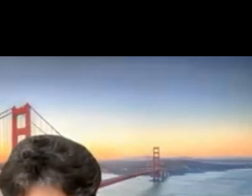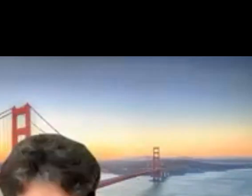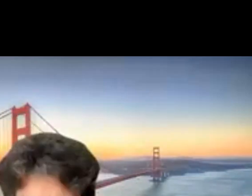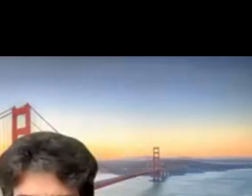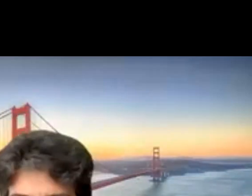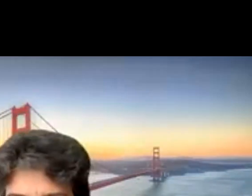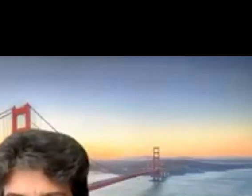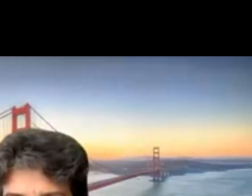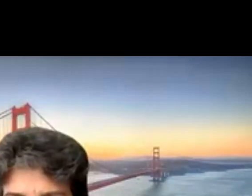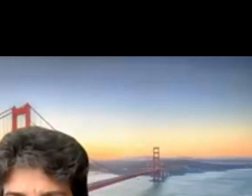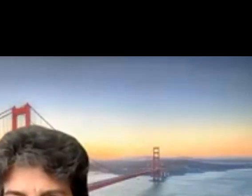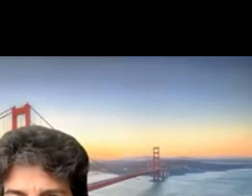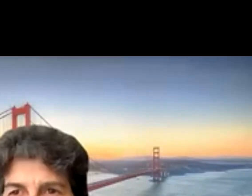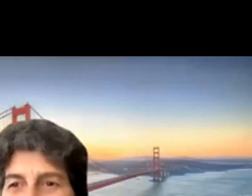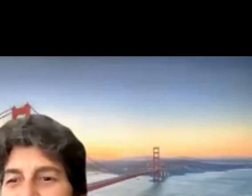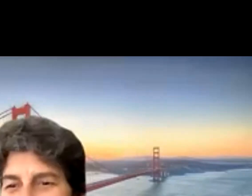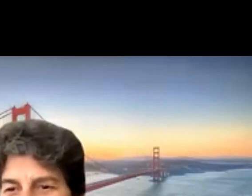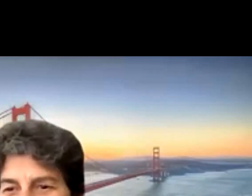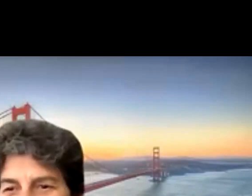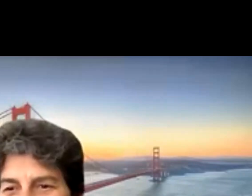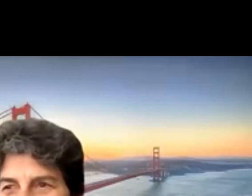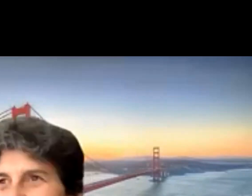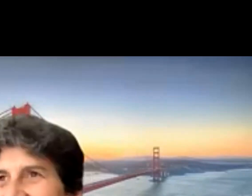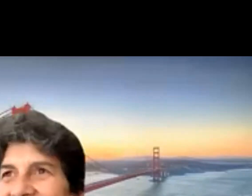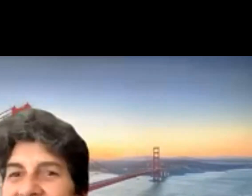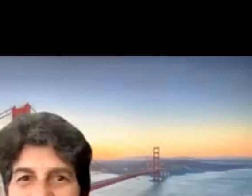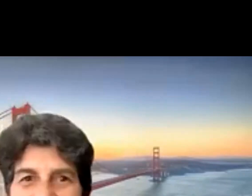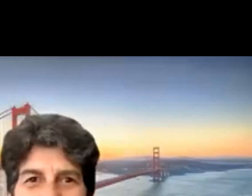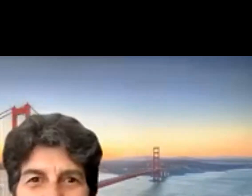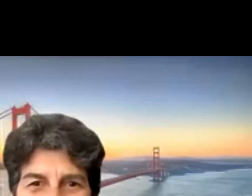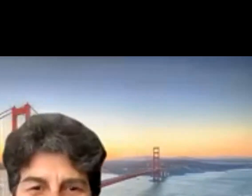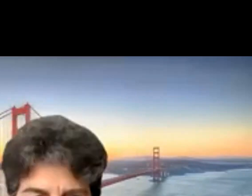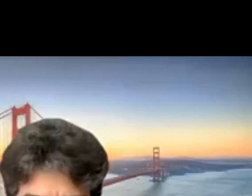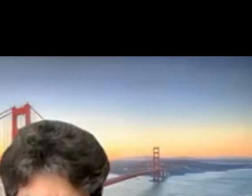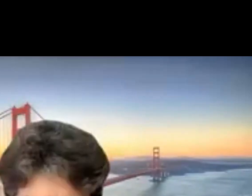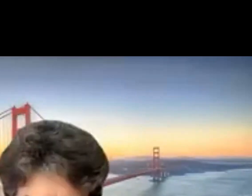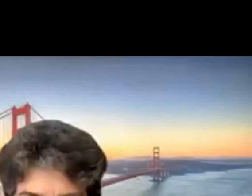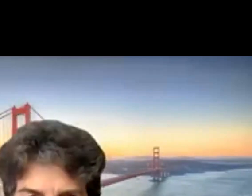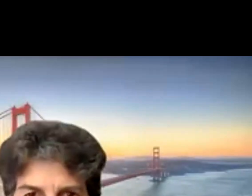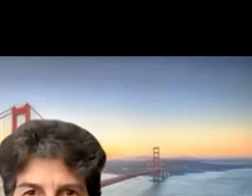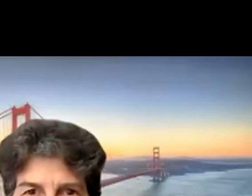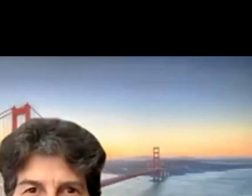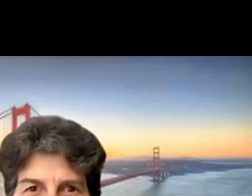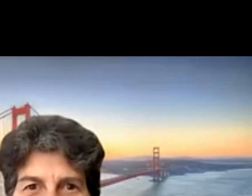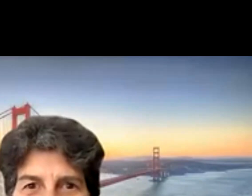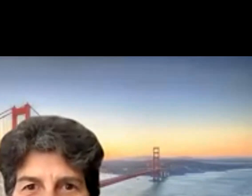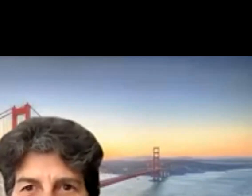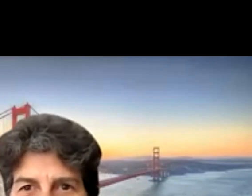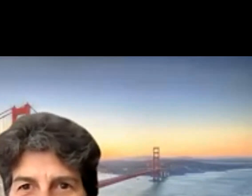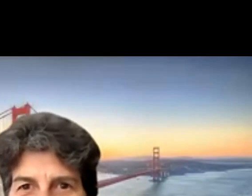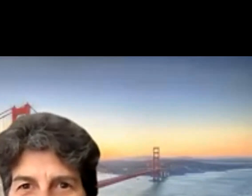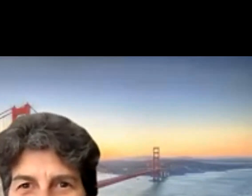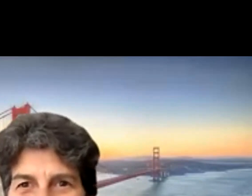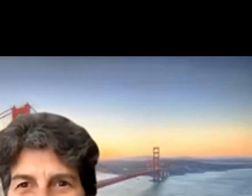Patty, I can screen share. I can screen share for you. That'd be great. Thank you so much. I'm going to stop. This is a